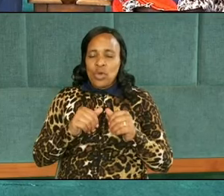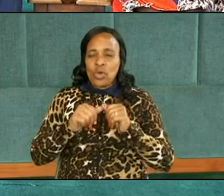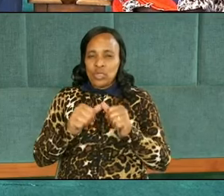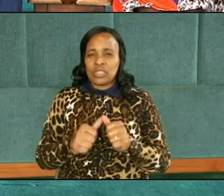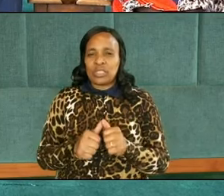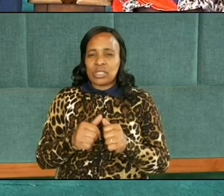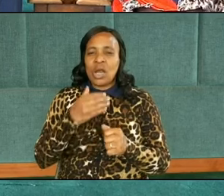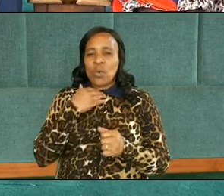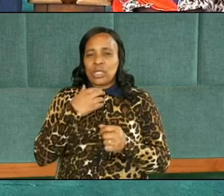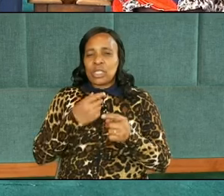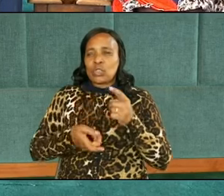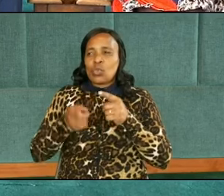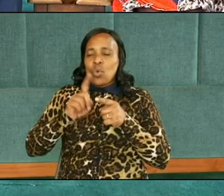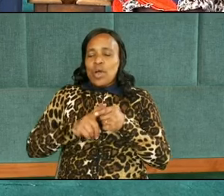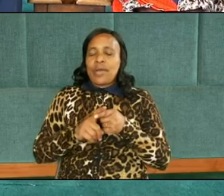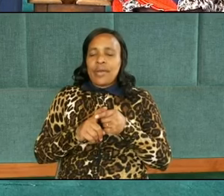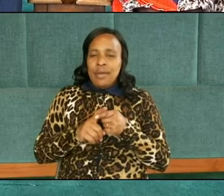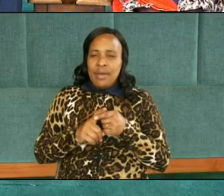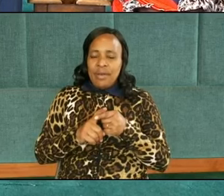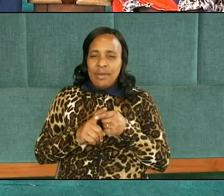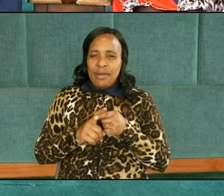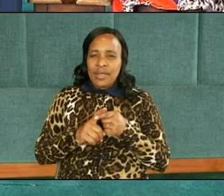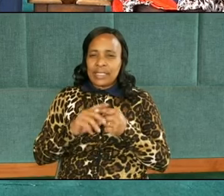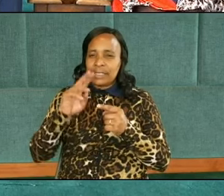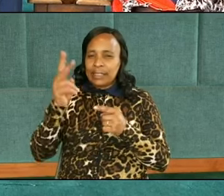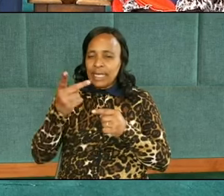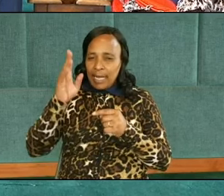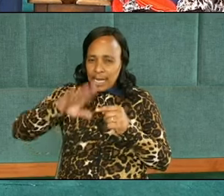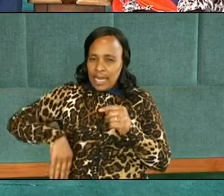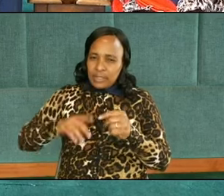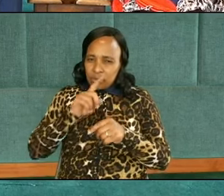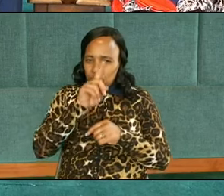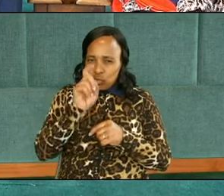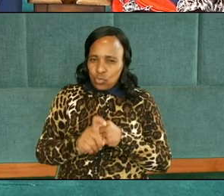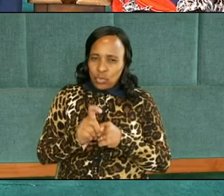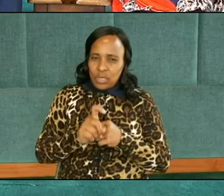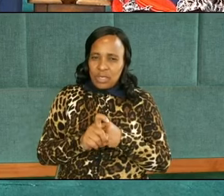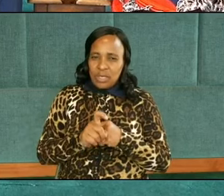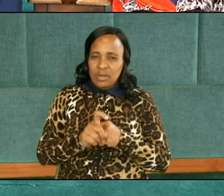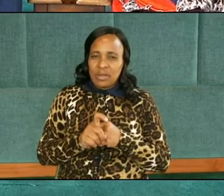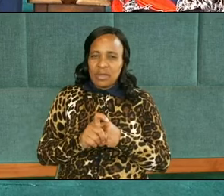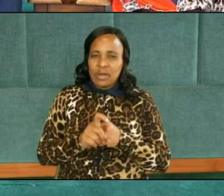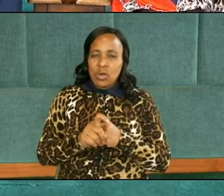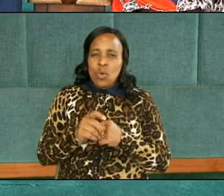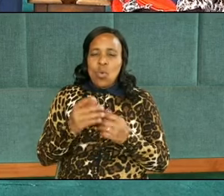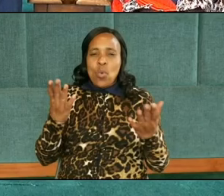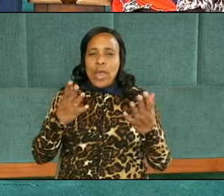I wanted to add on the second last question we did, why